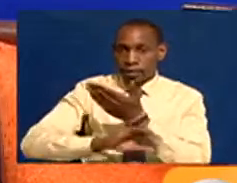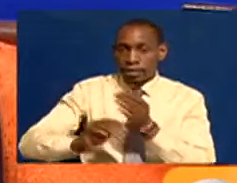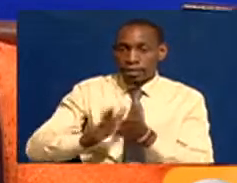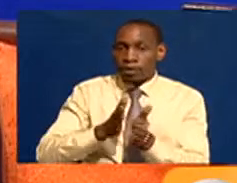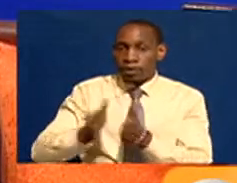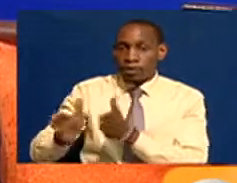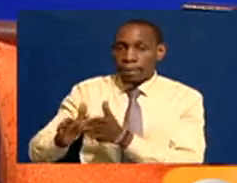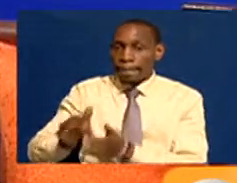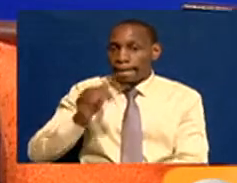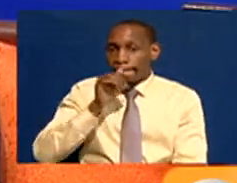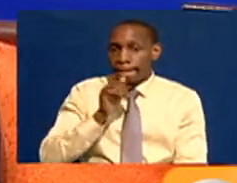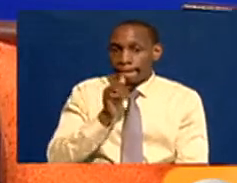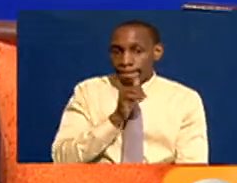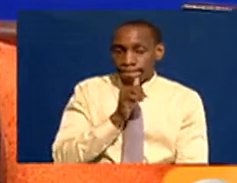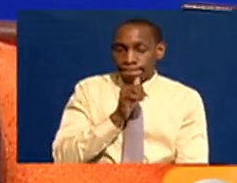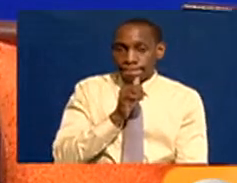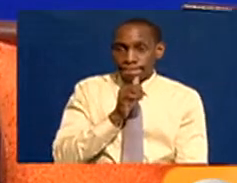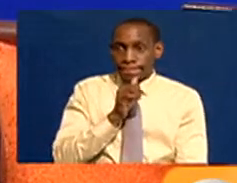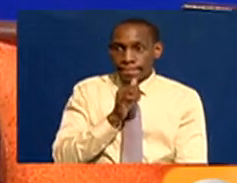have private